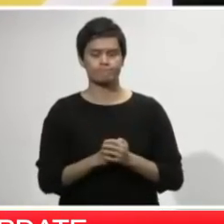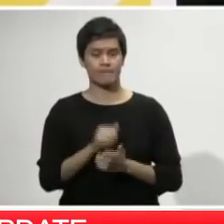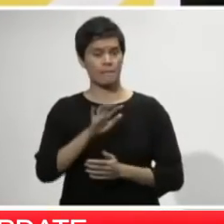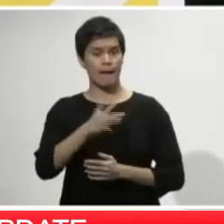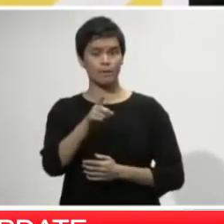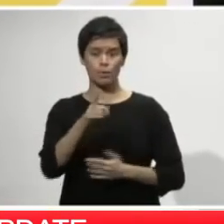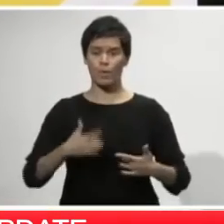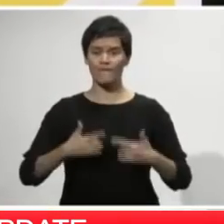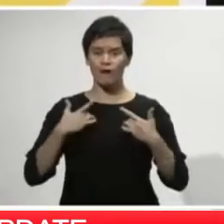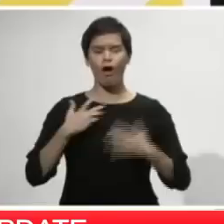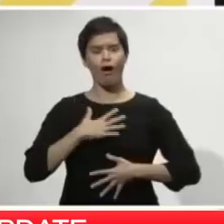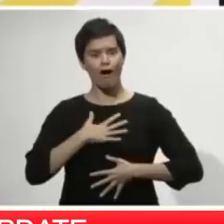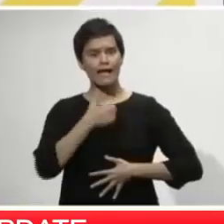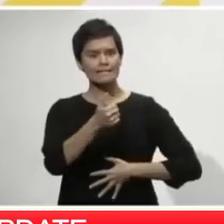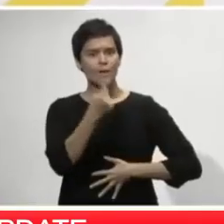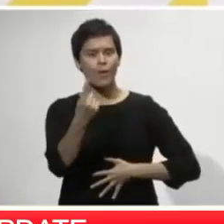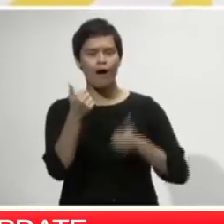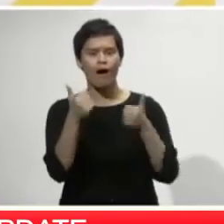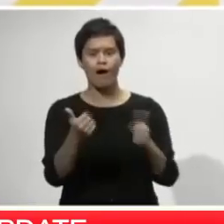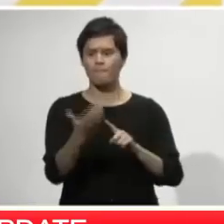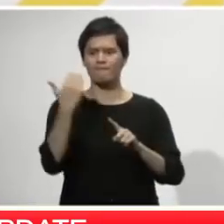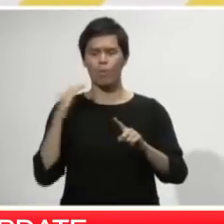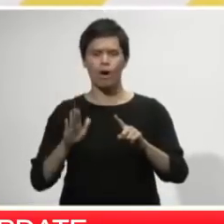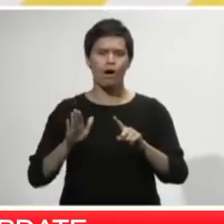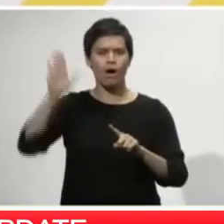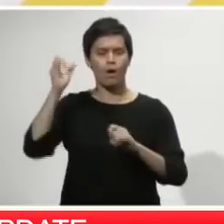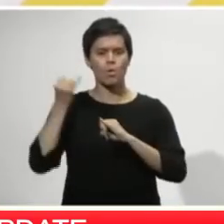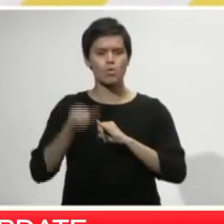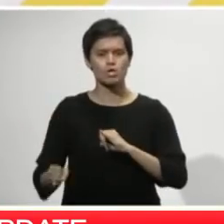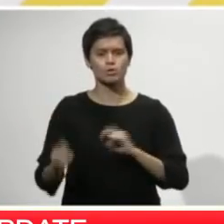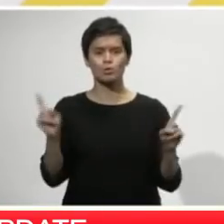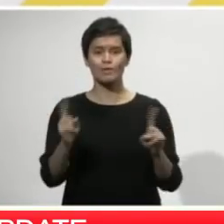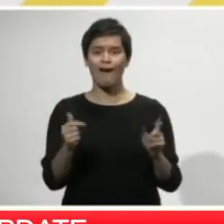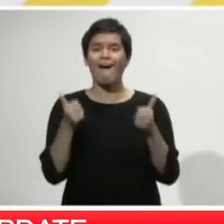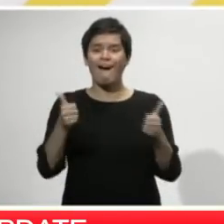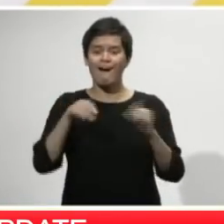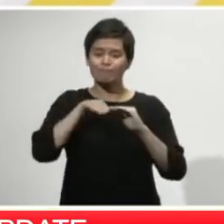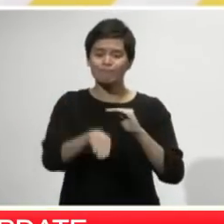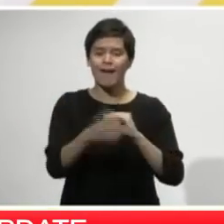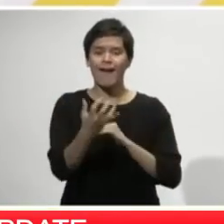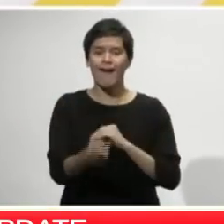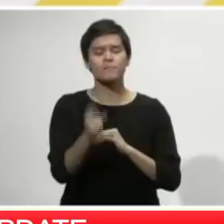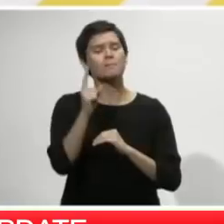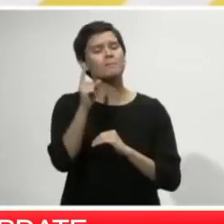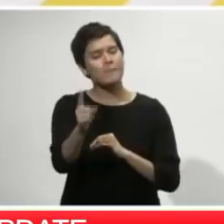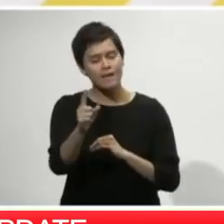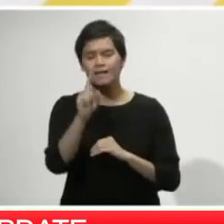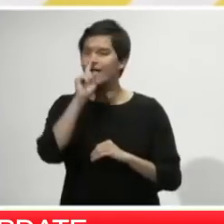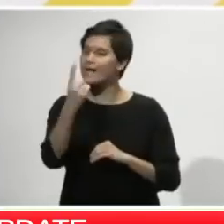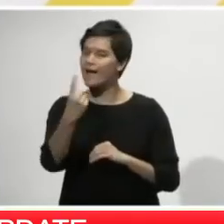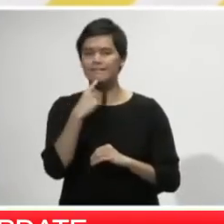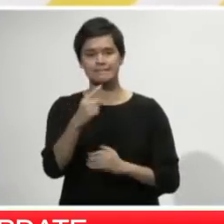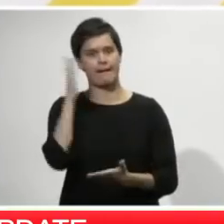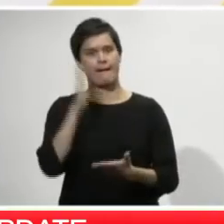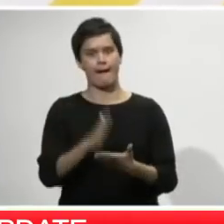heartening number relative to some of the other figures that we've had now, I want to emphasise again that it is still too early to